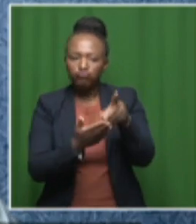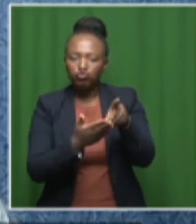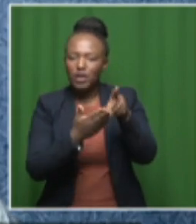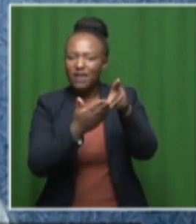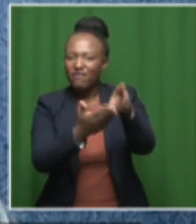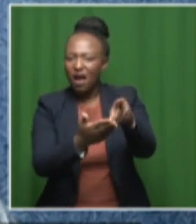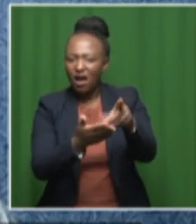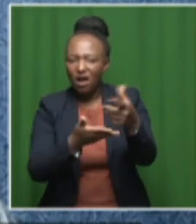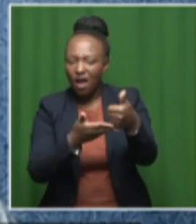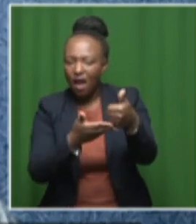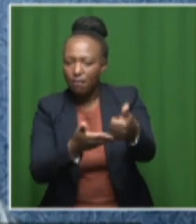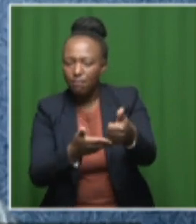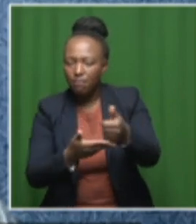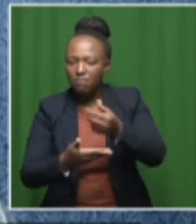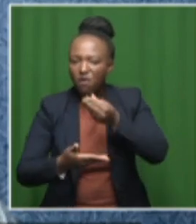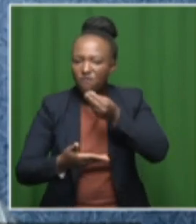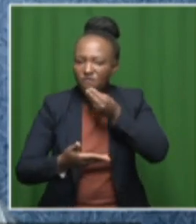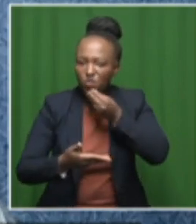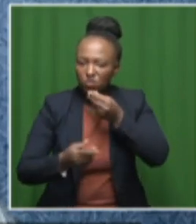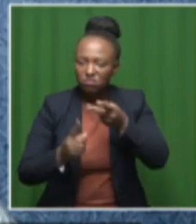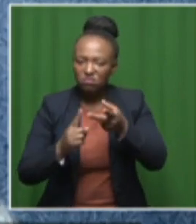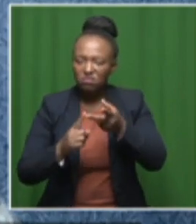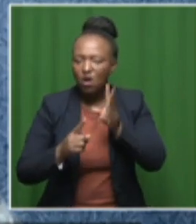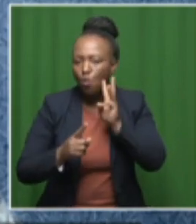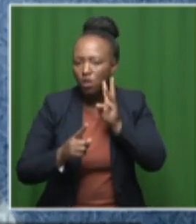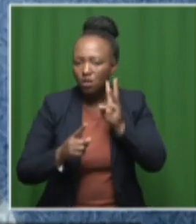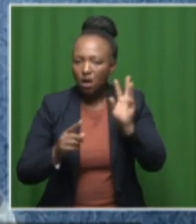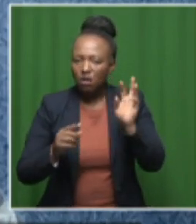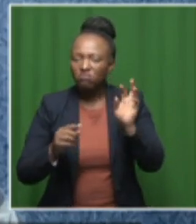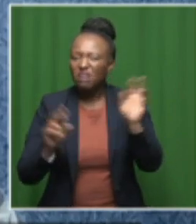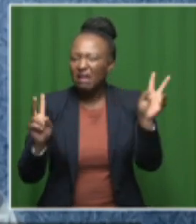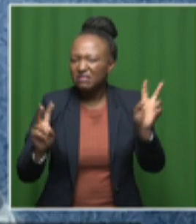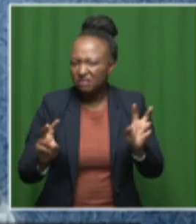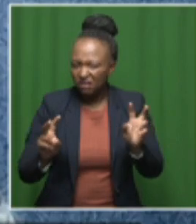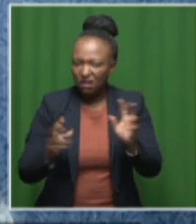hostages, and prevention of an escalation and a